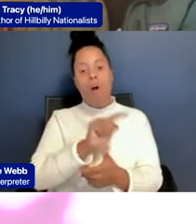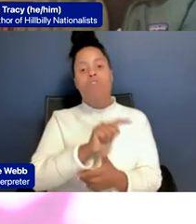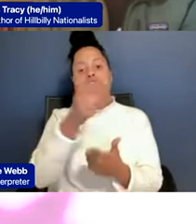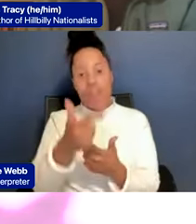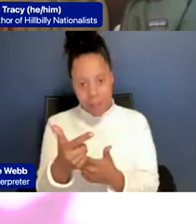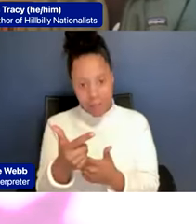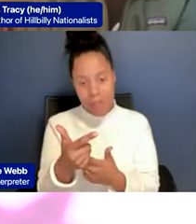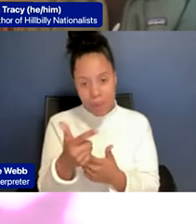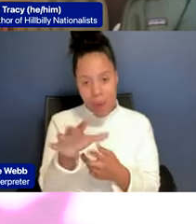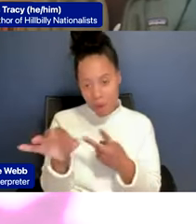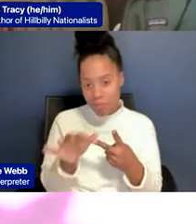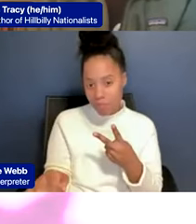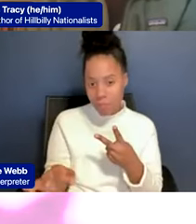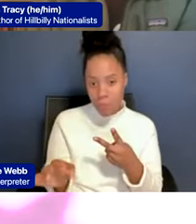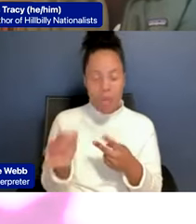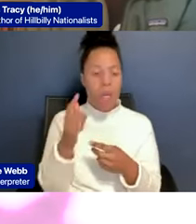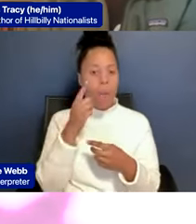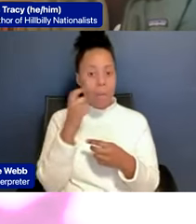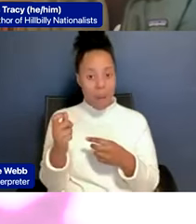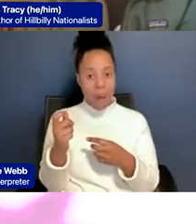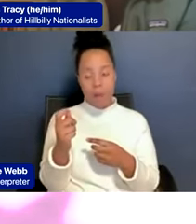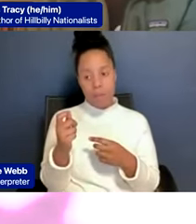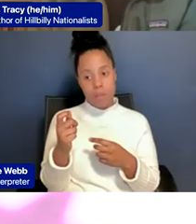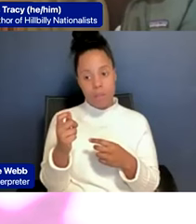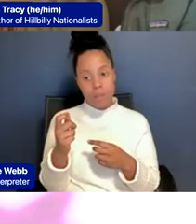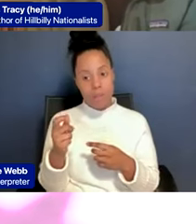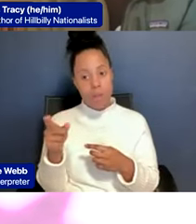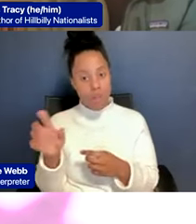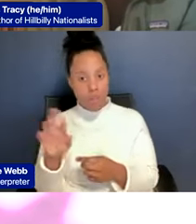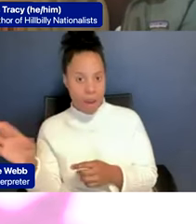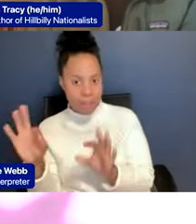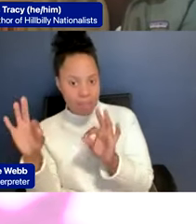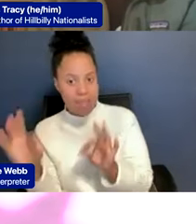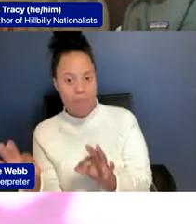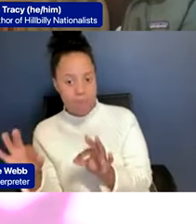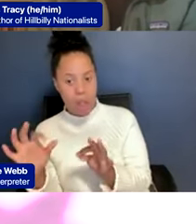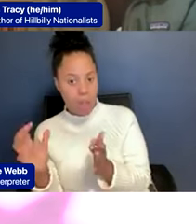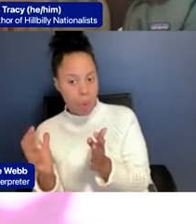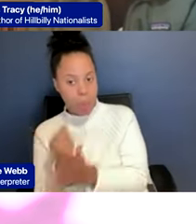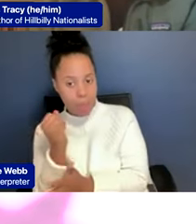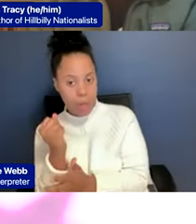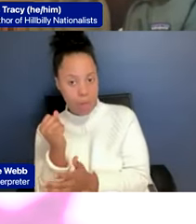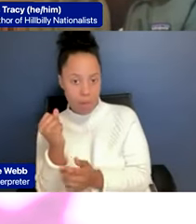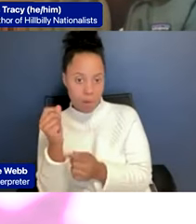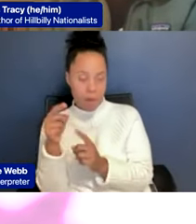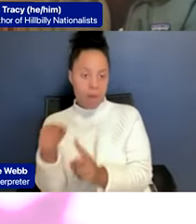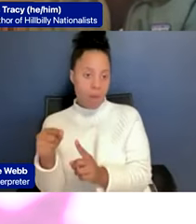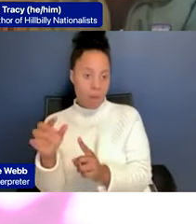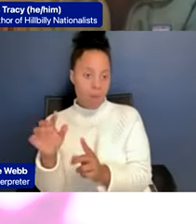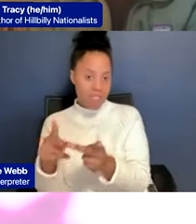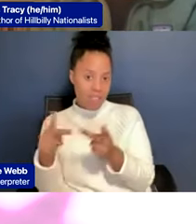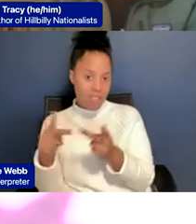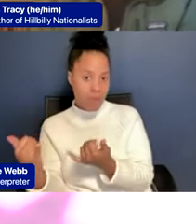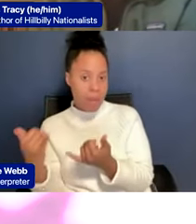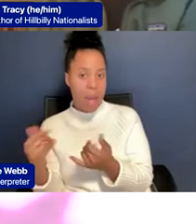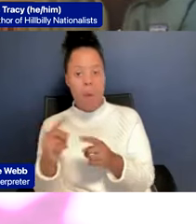because the right is definitely winning its war position right now, but that's not the way it has to be